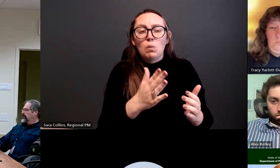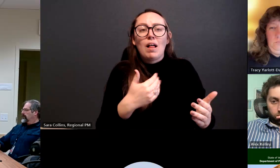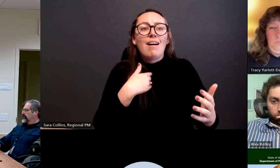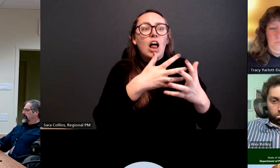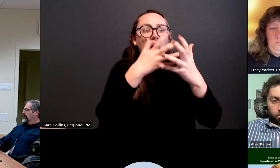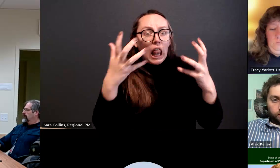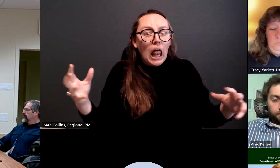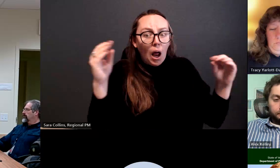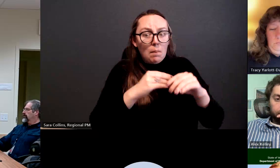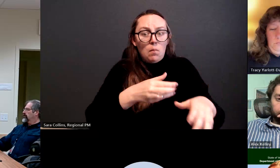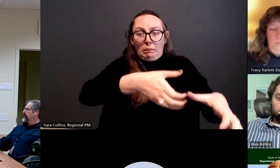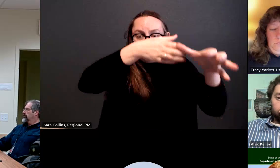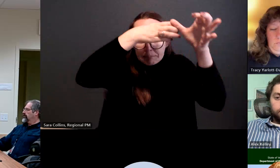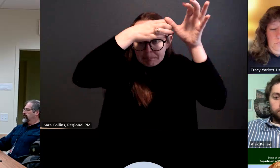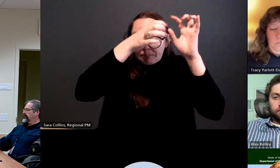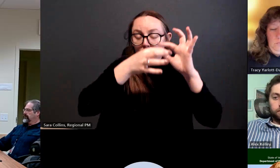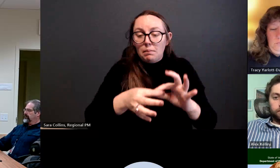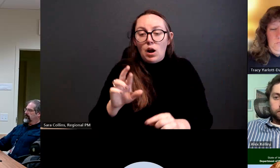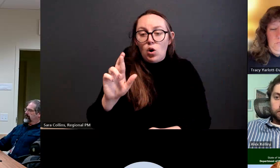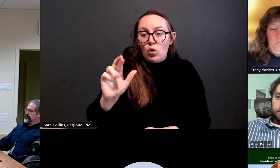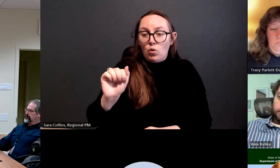systems, the